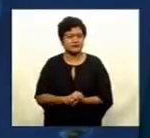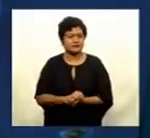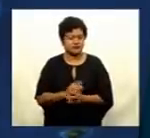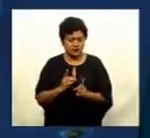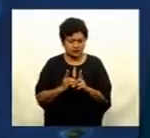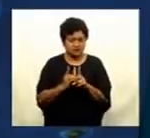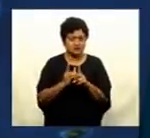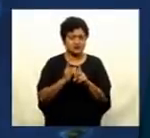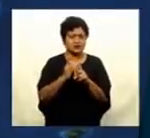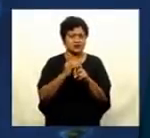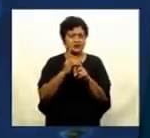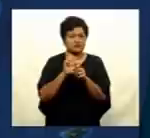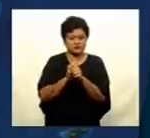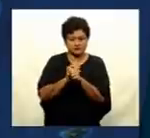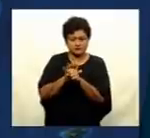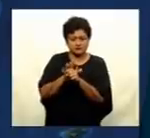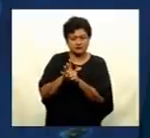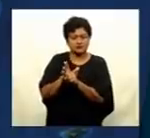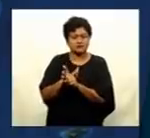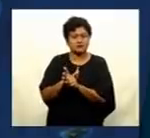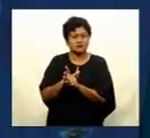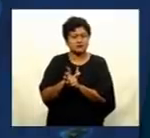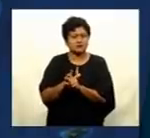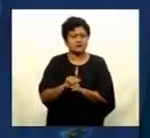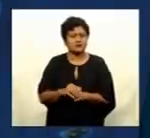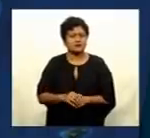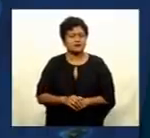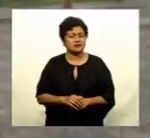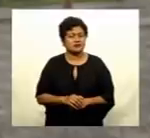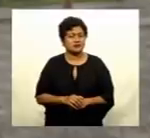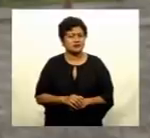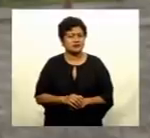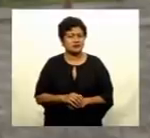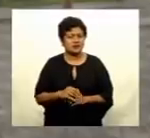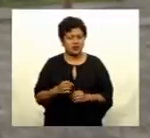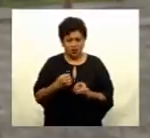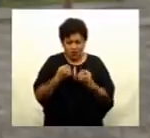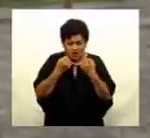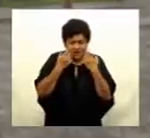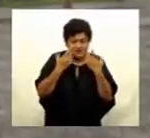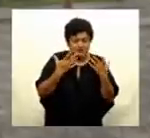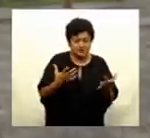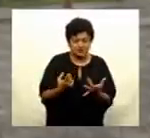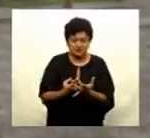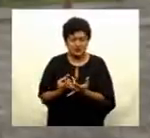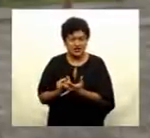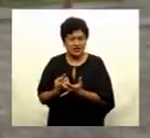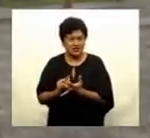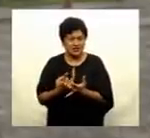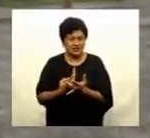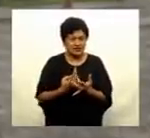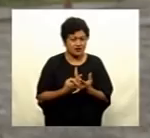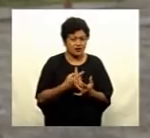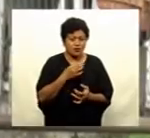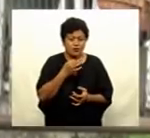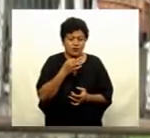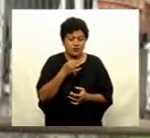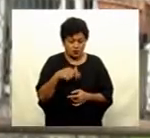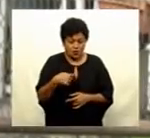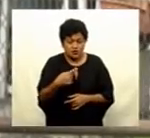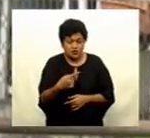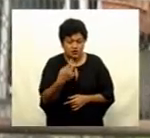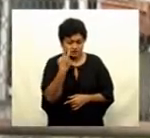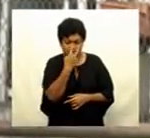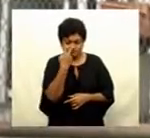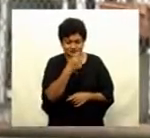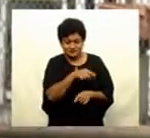develops COVID-19 symptoms or is exposed. But we're keeping a daily watch on it.